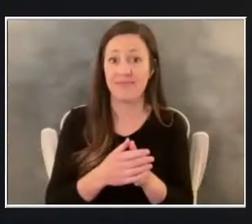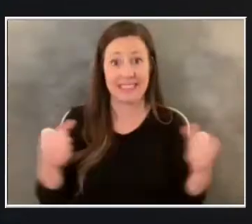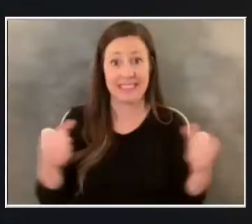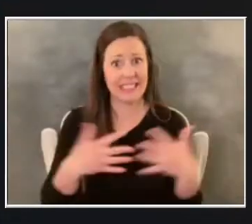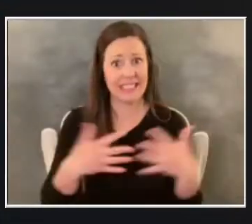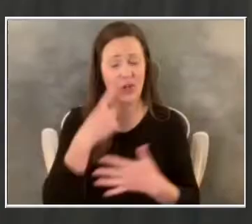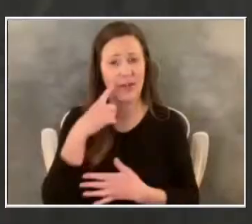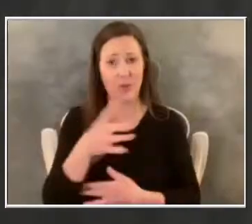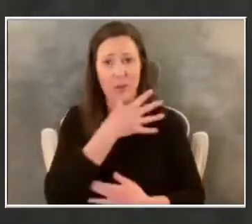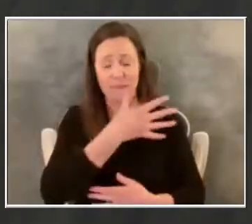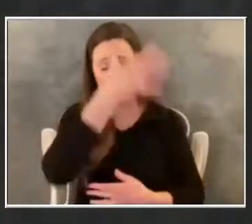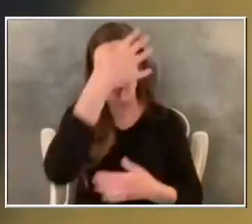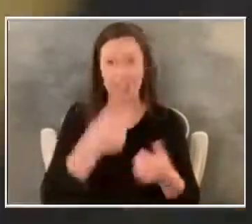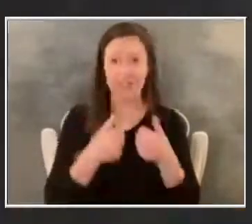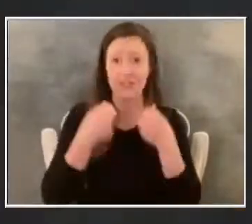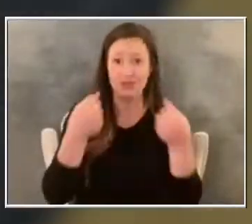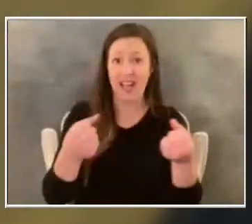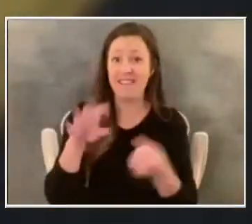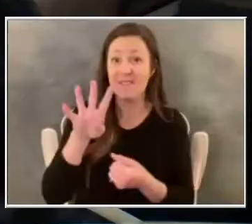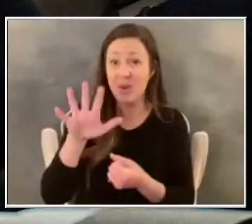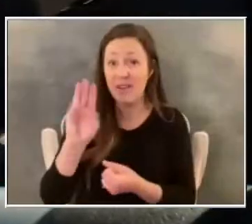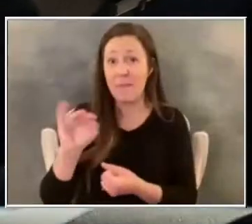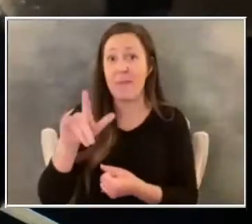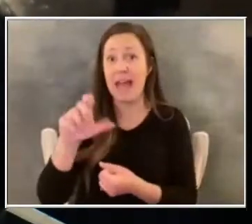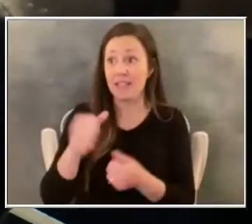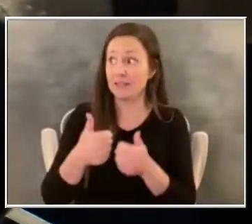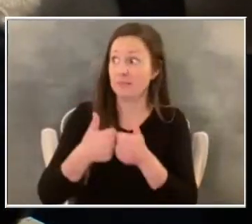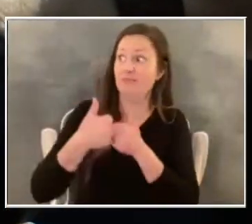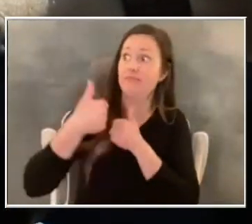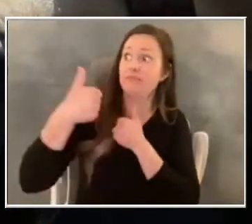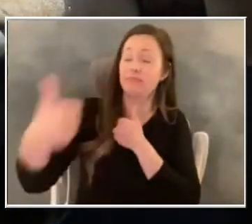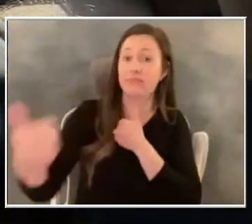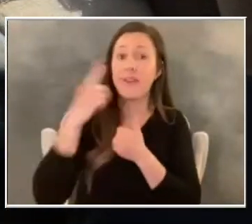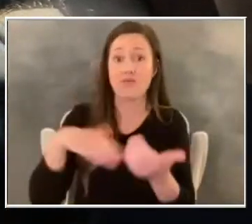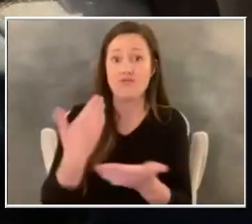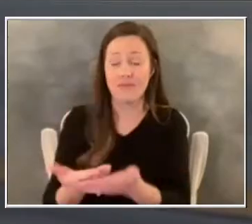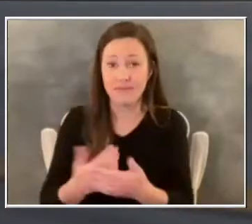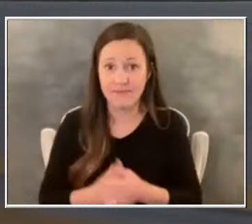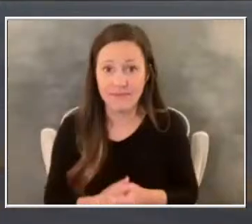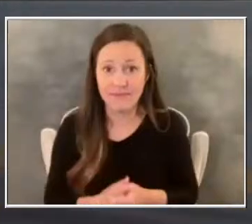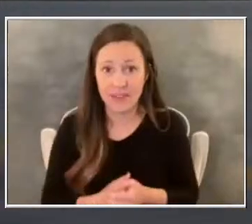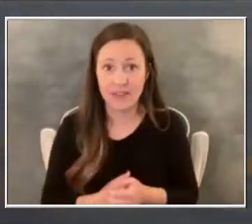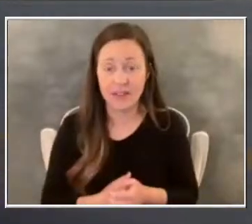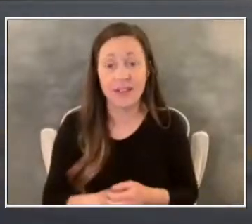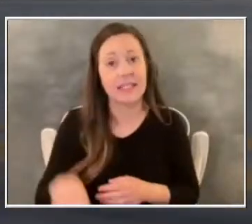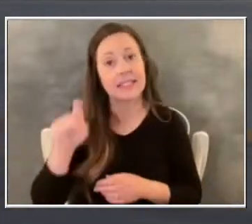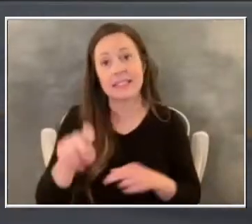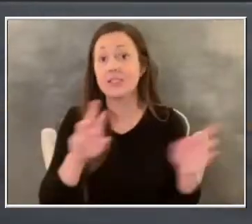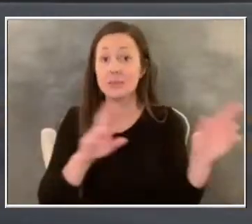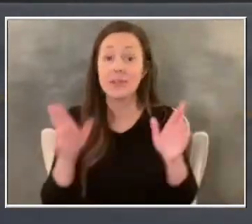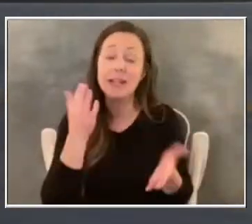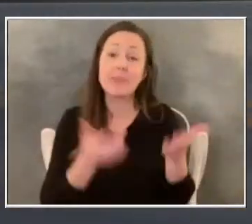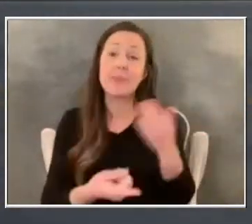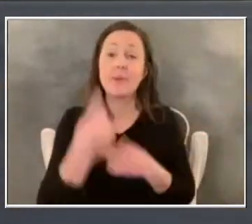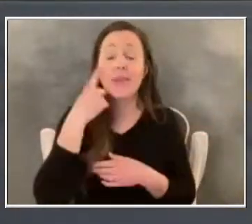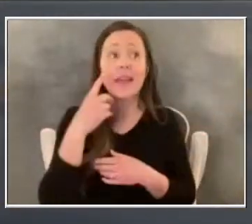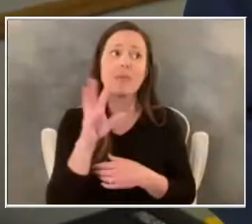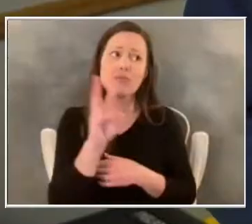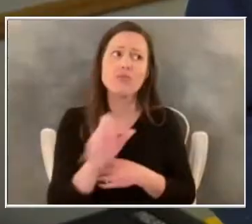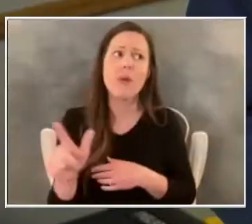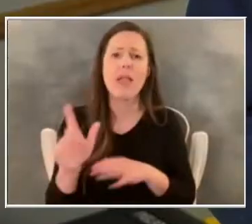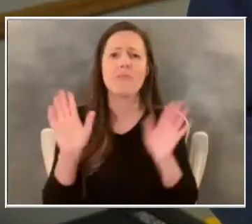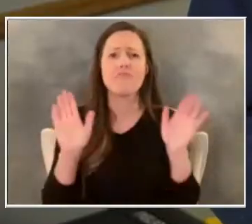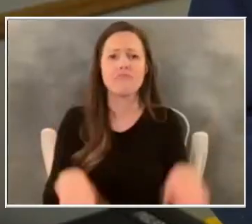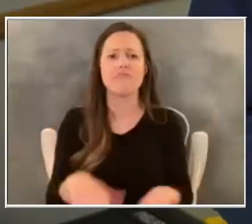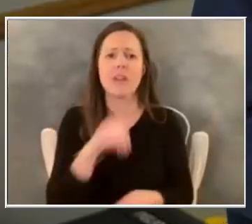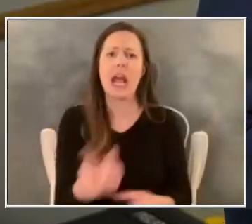to get to the nearest OB facility. They need to be ready, because you may be thinking that, well, they're not going to come to our facility